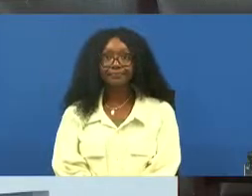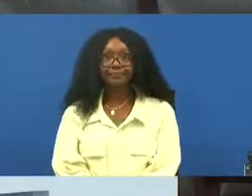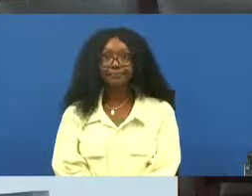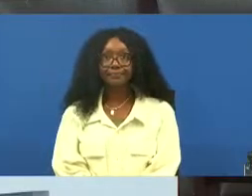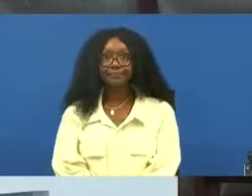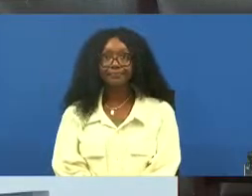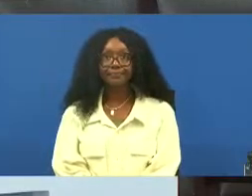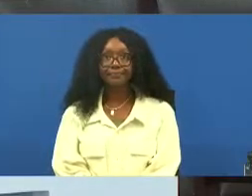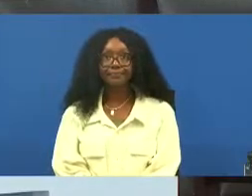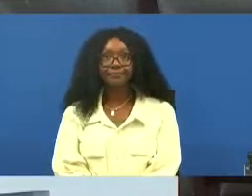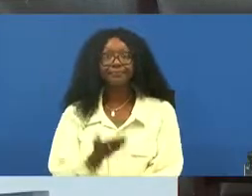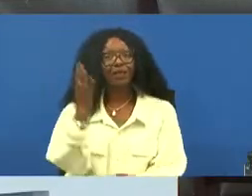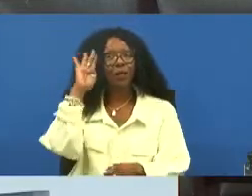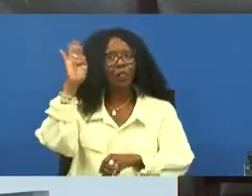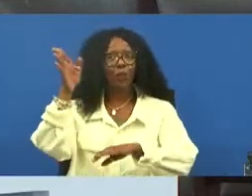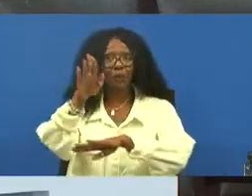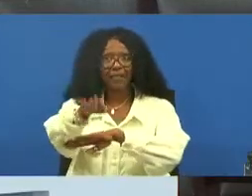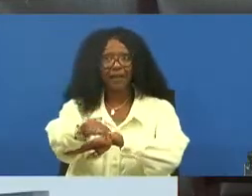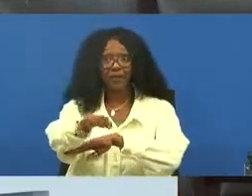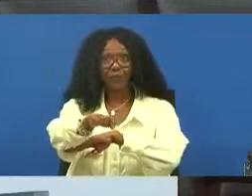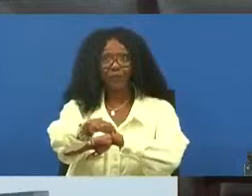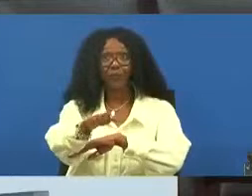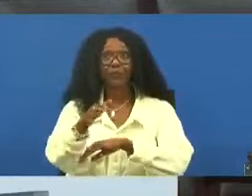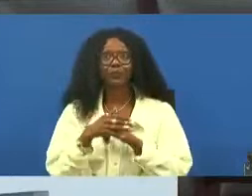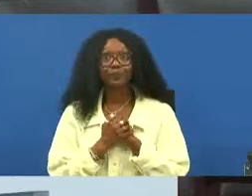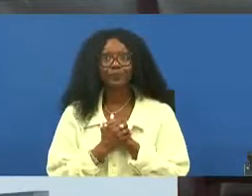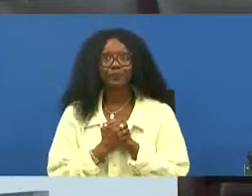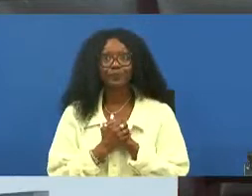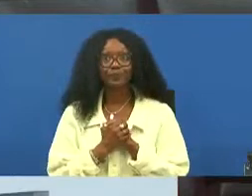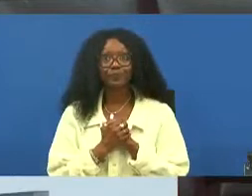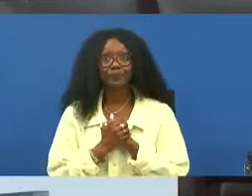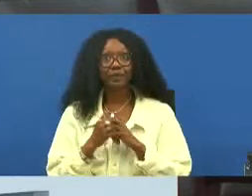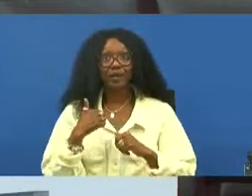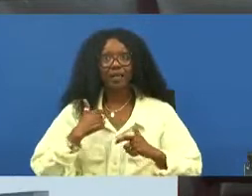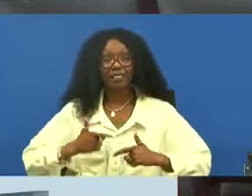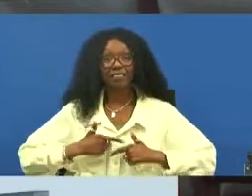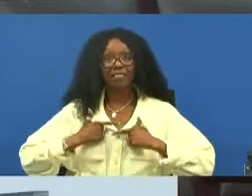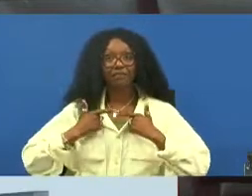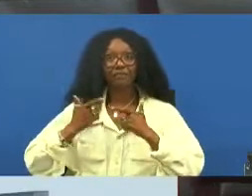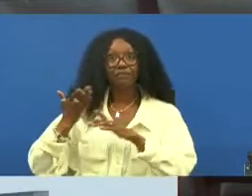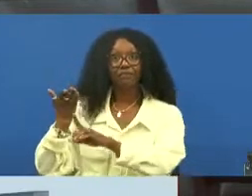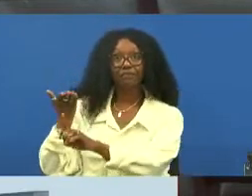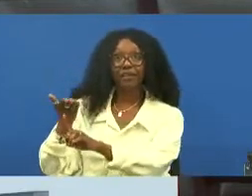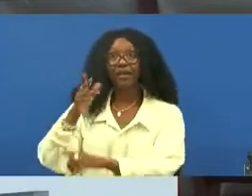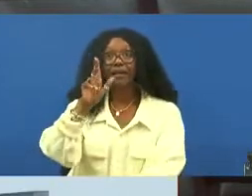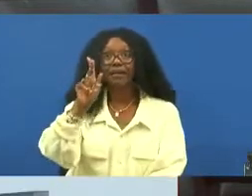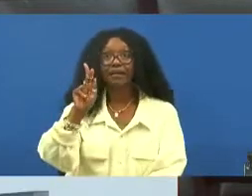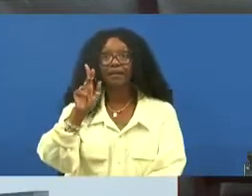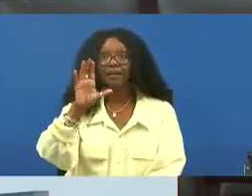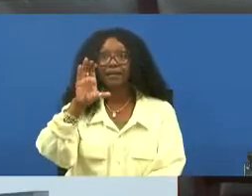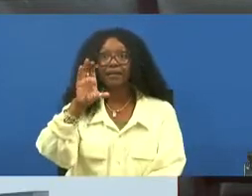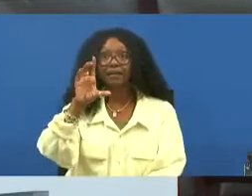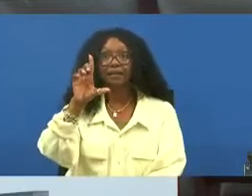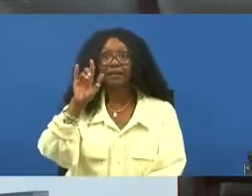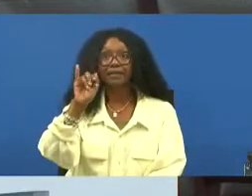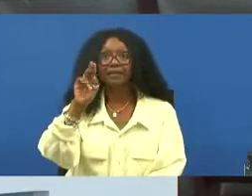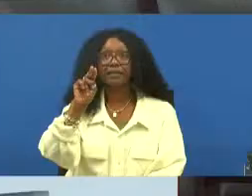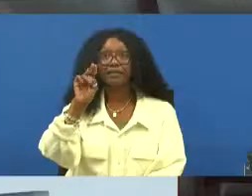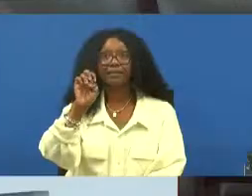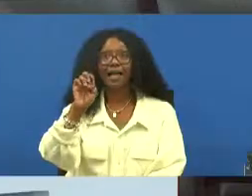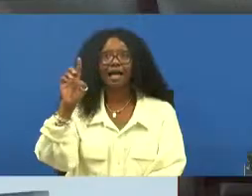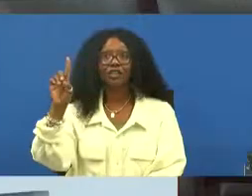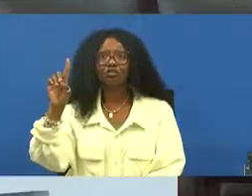Good afternoon, guys and girls. I've lived on Klein Drive, which is right off of Comet,